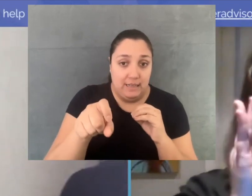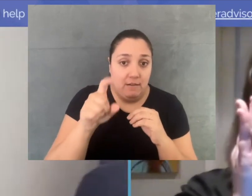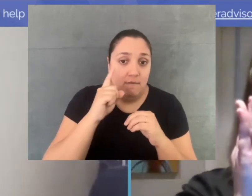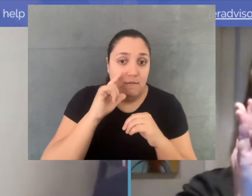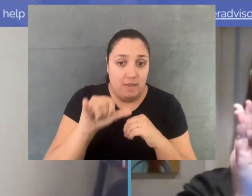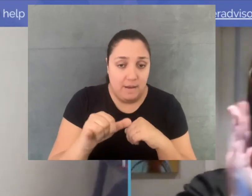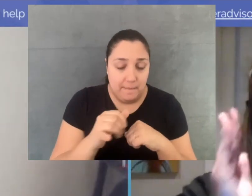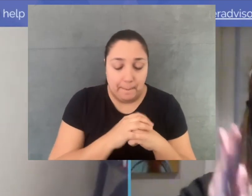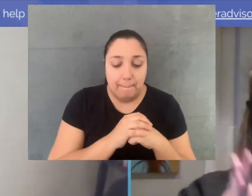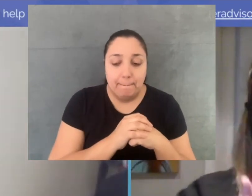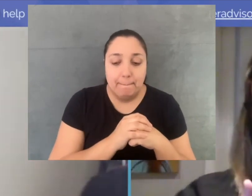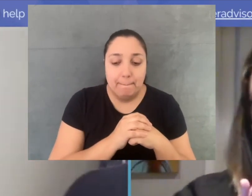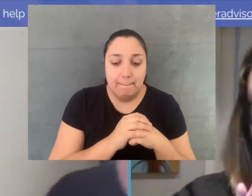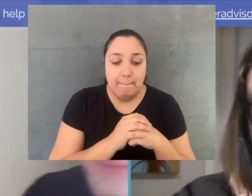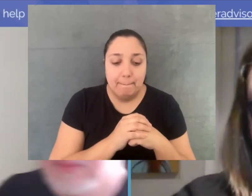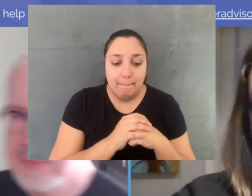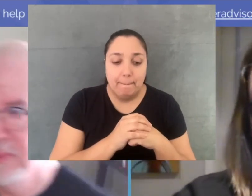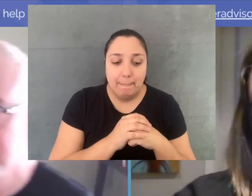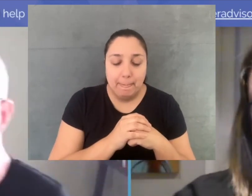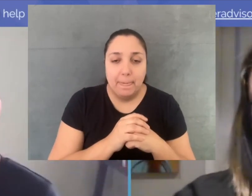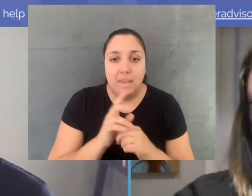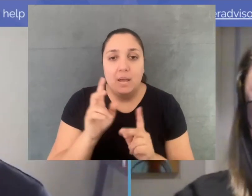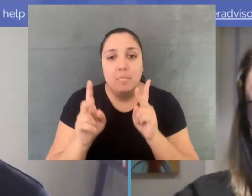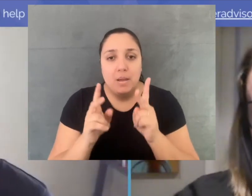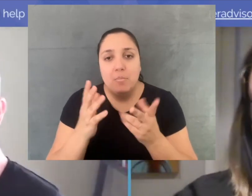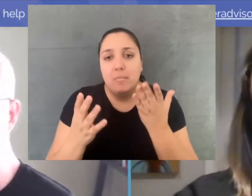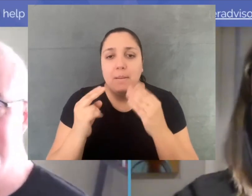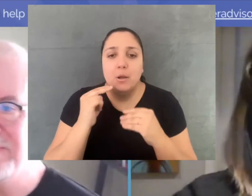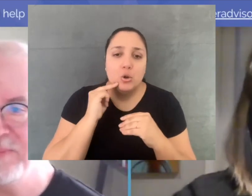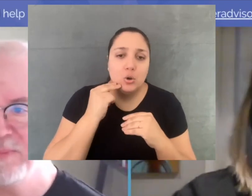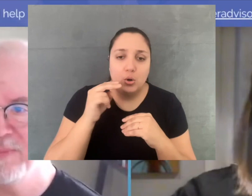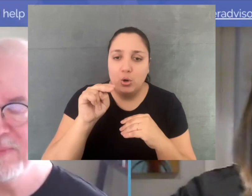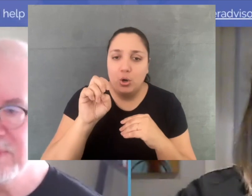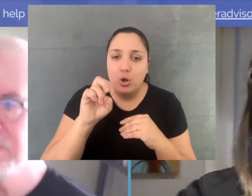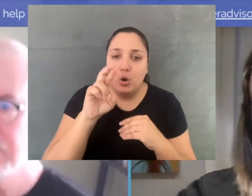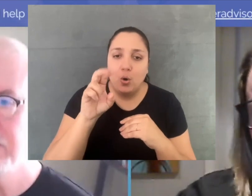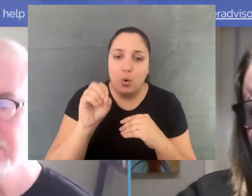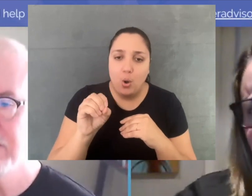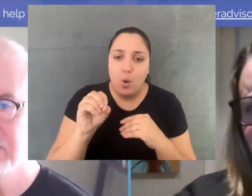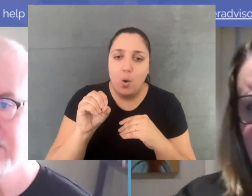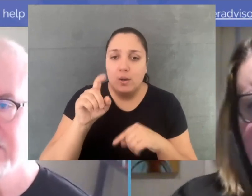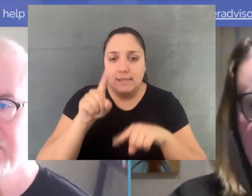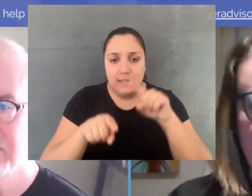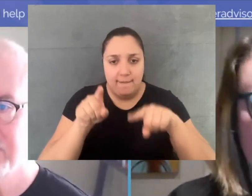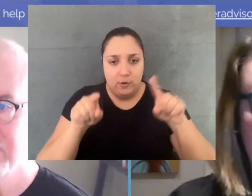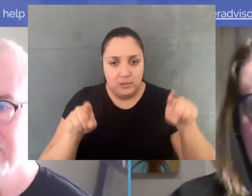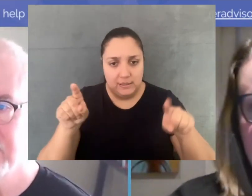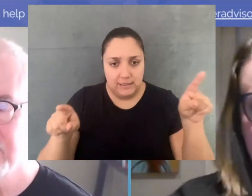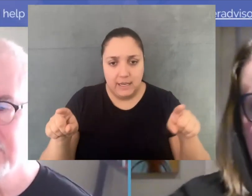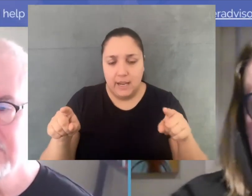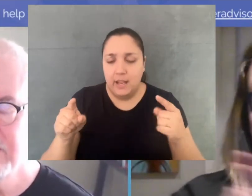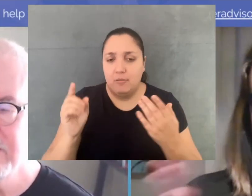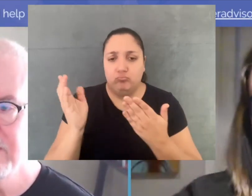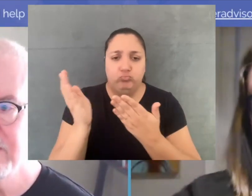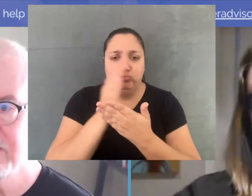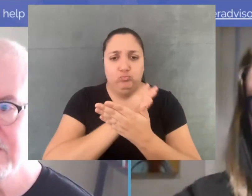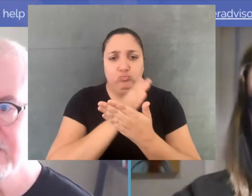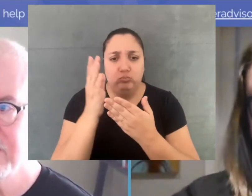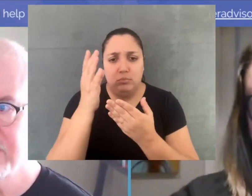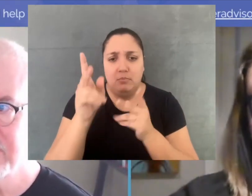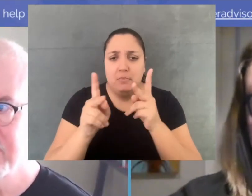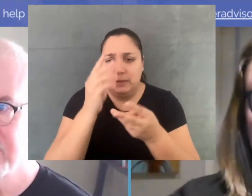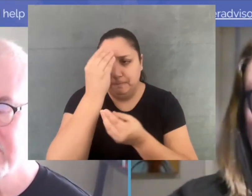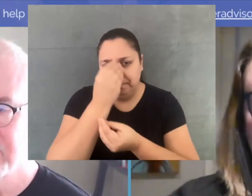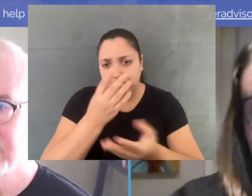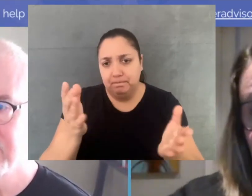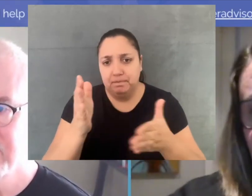pool for that. I'm seeing people share with neurodiversity, with various places on various